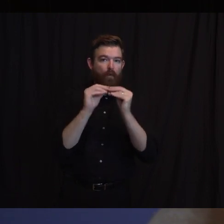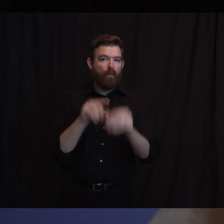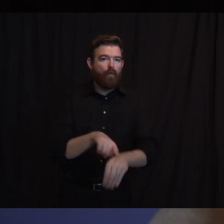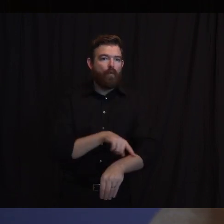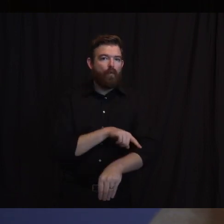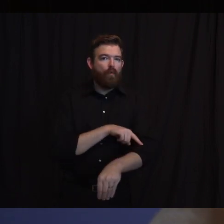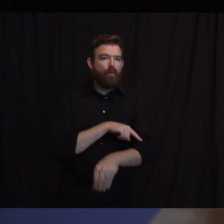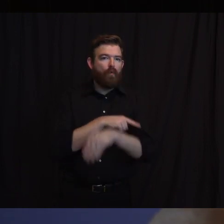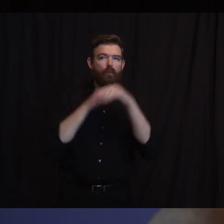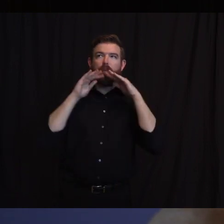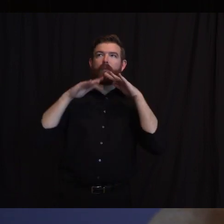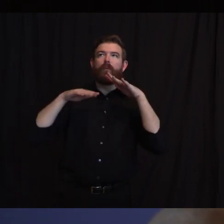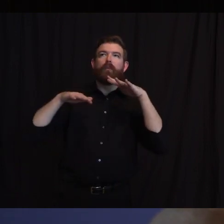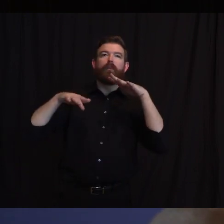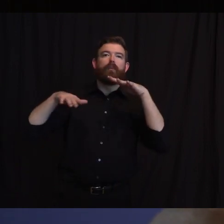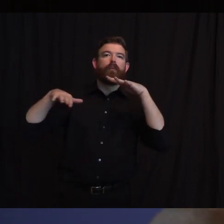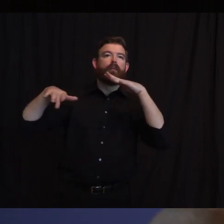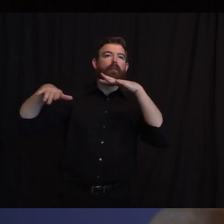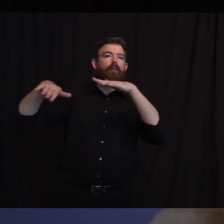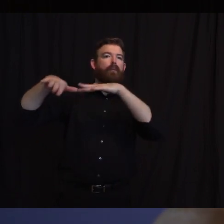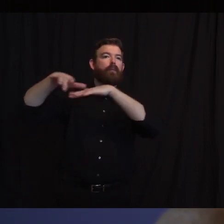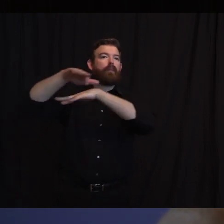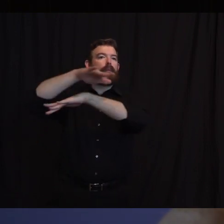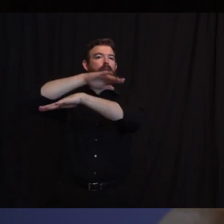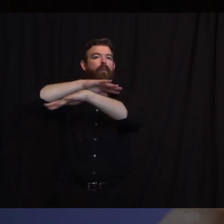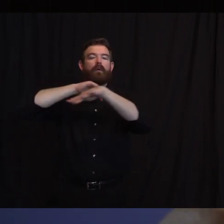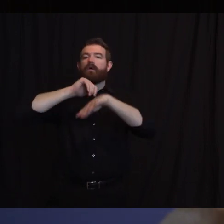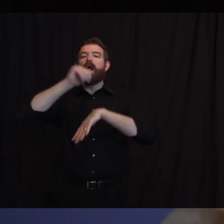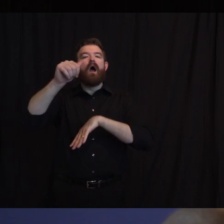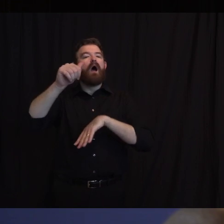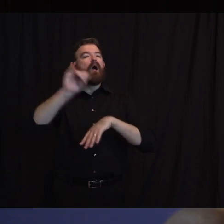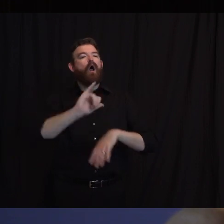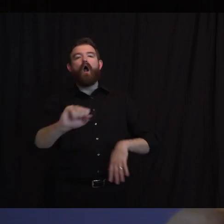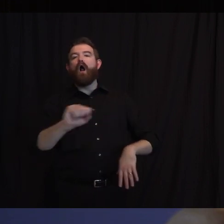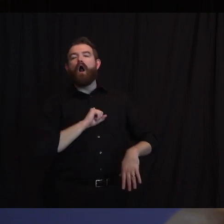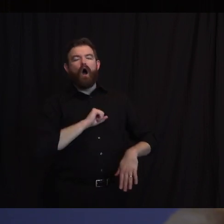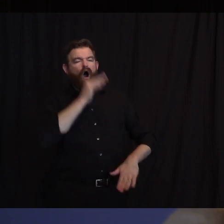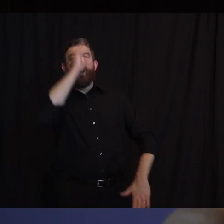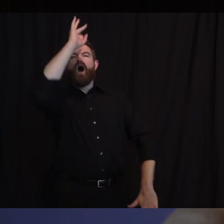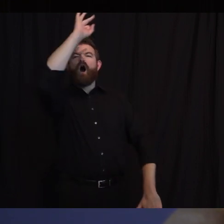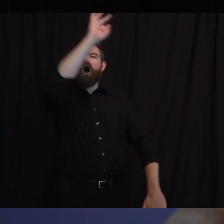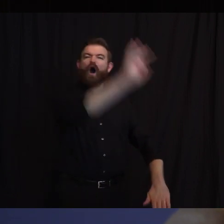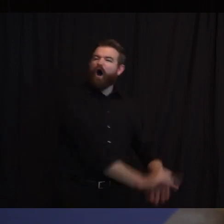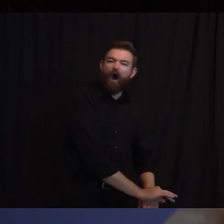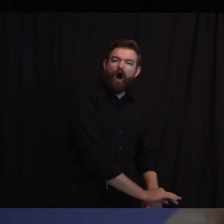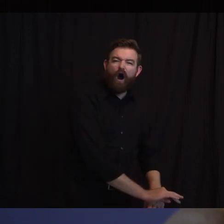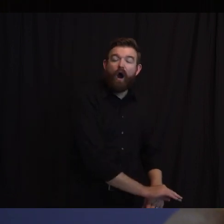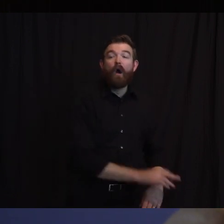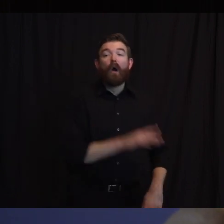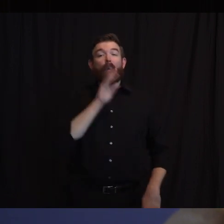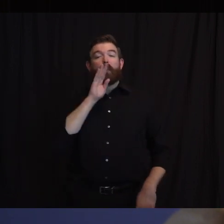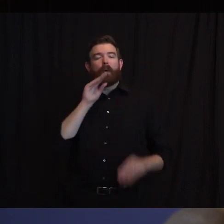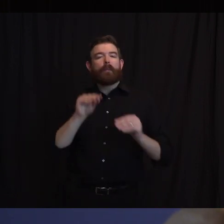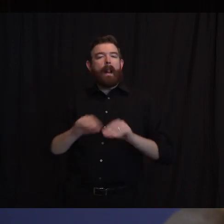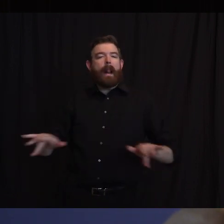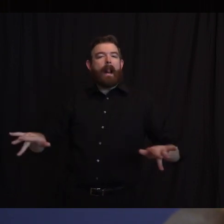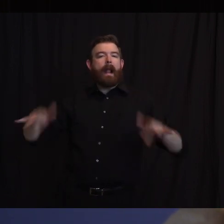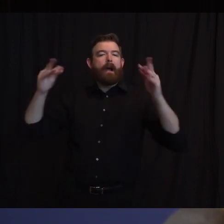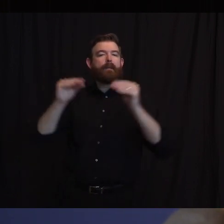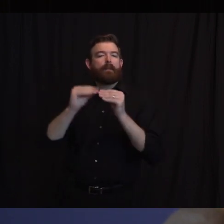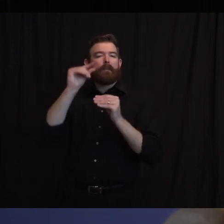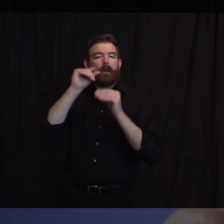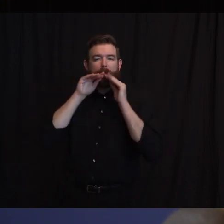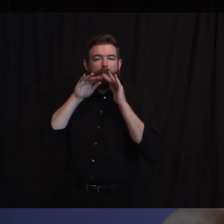the air longer. Exactly how much of that happens with the virus that causes COVID versus other viruses isn't known